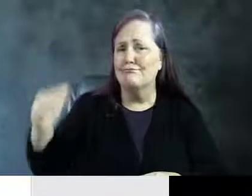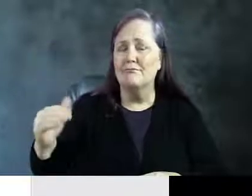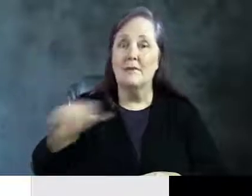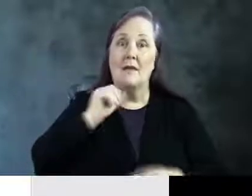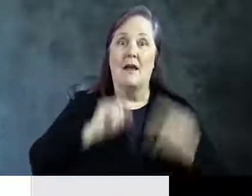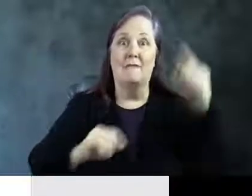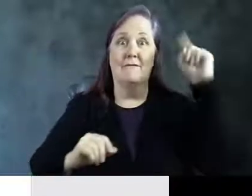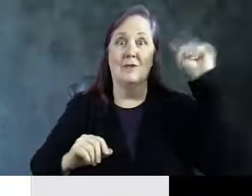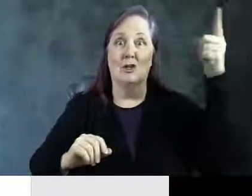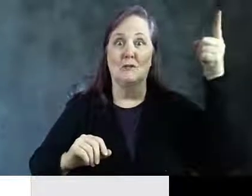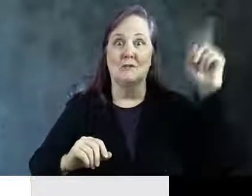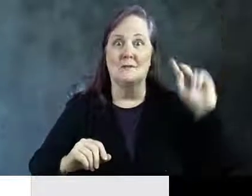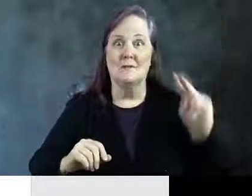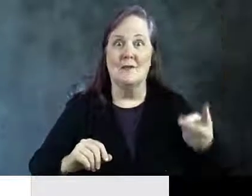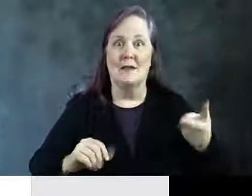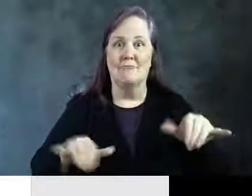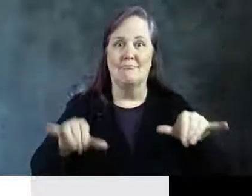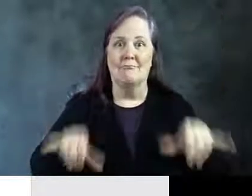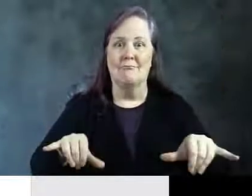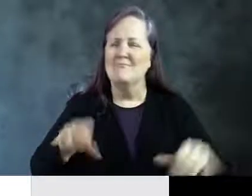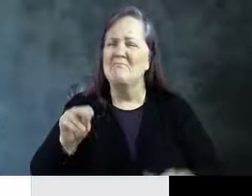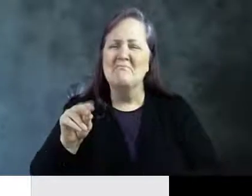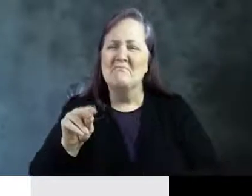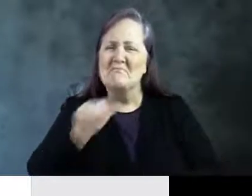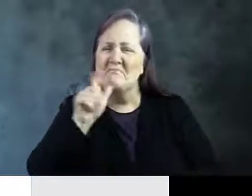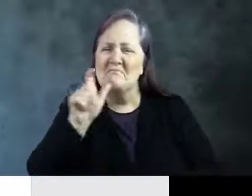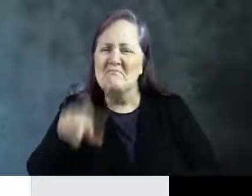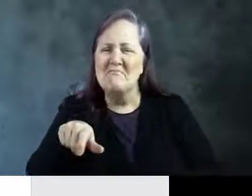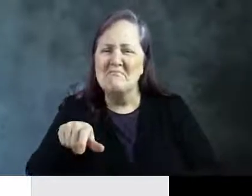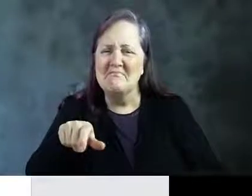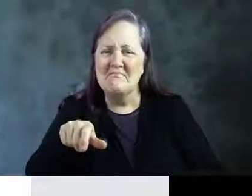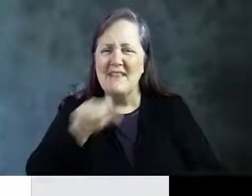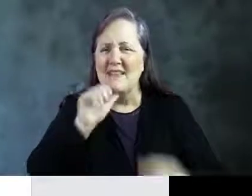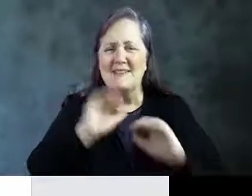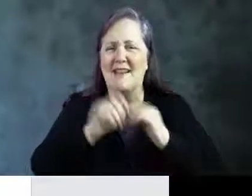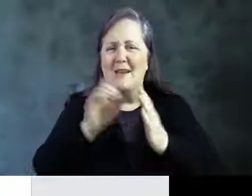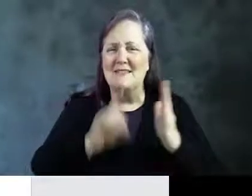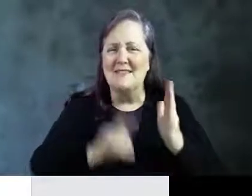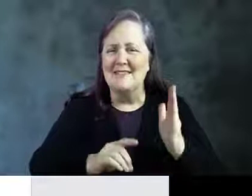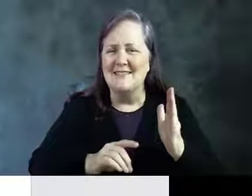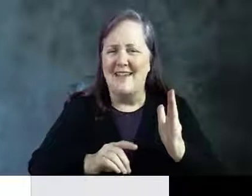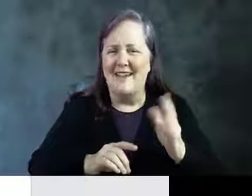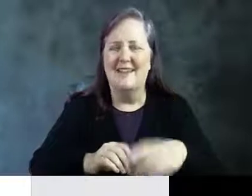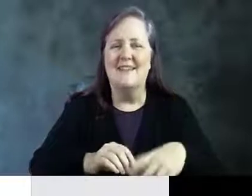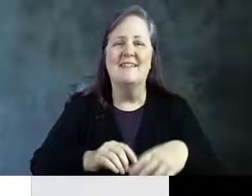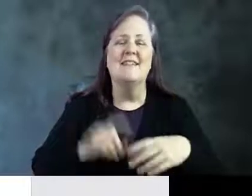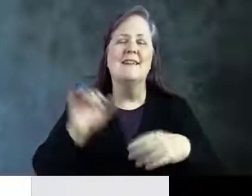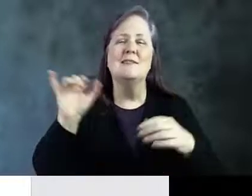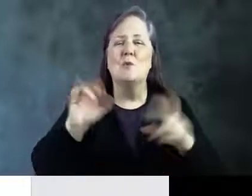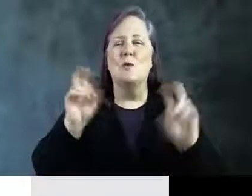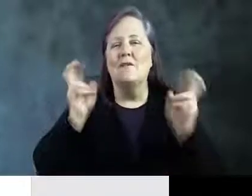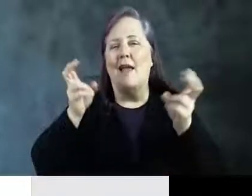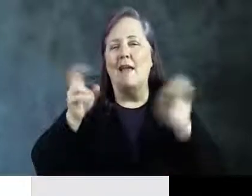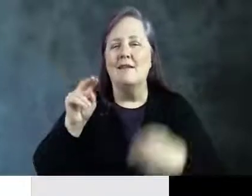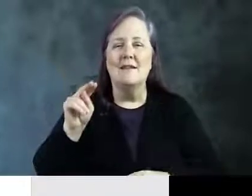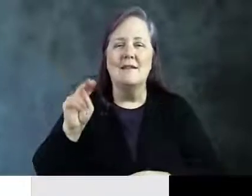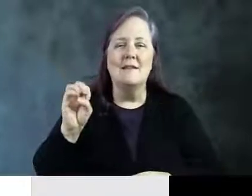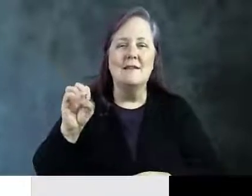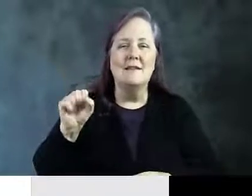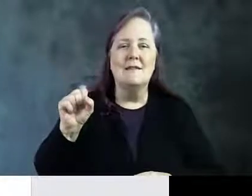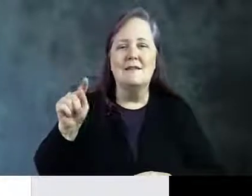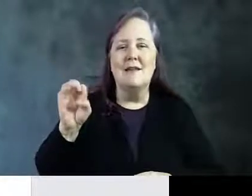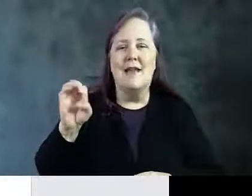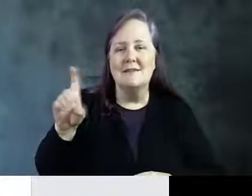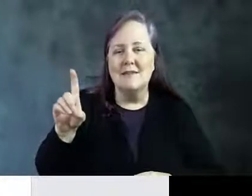heading 1, the second heading is heading 2. That's not the way it's designed. It's meant to be kind of nested. So a heading 1 will